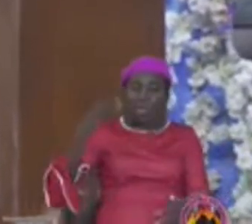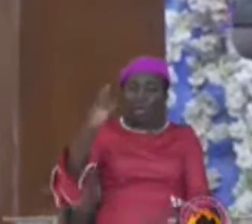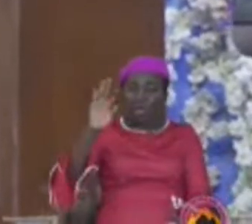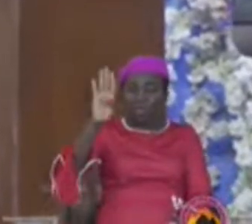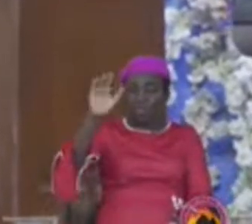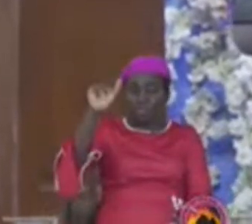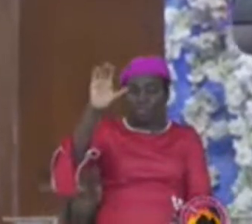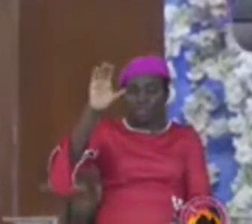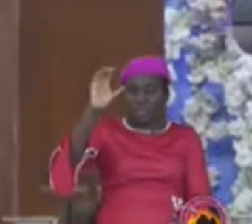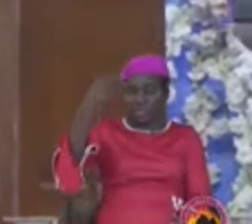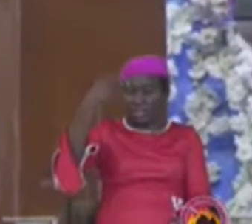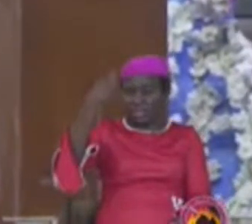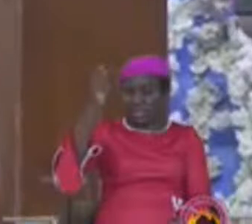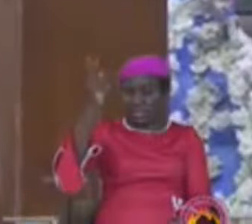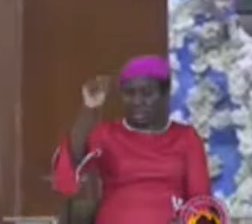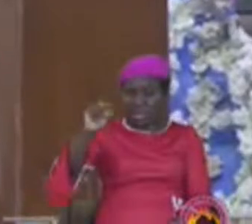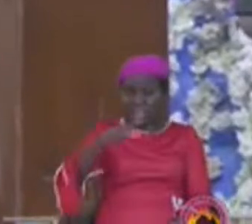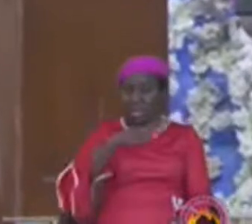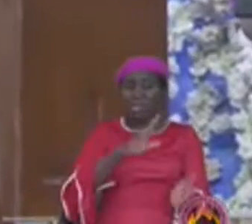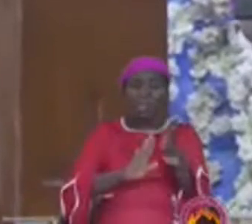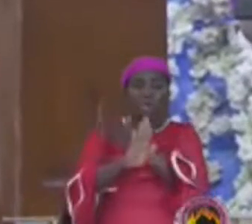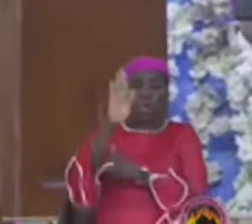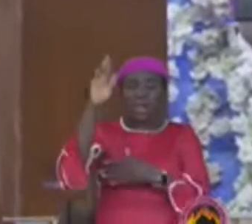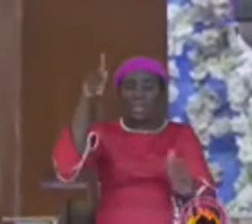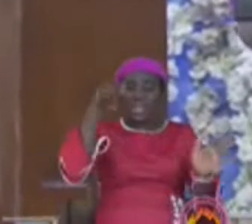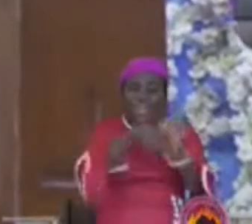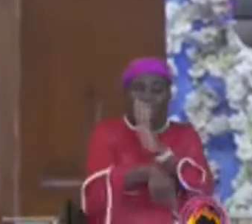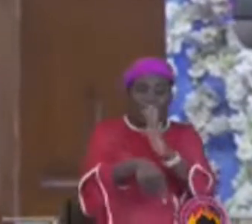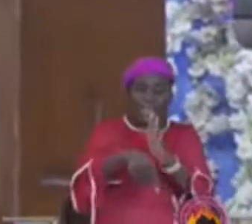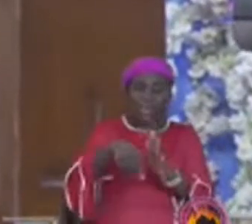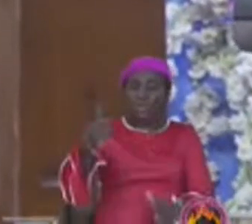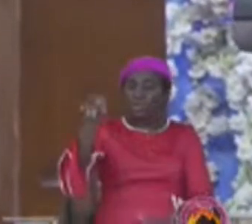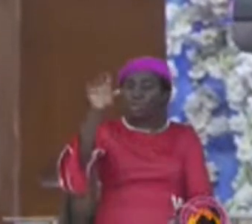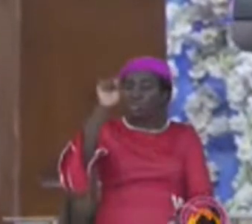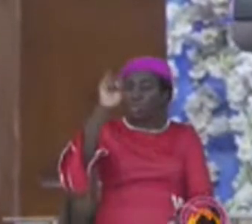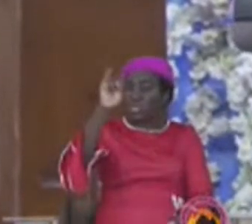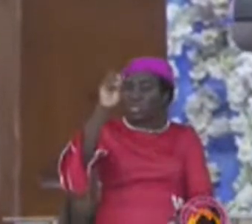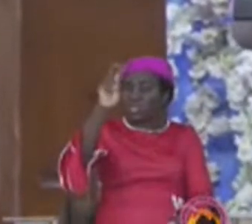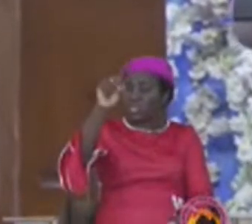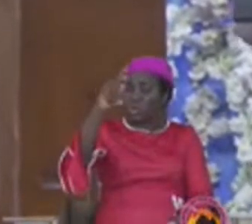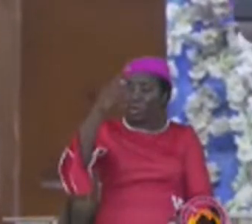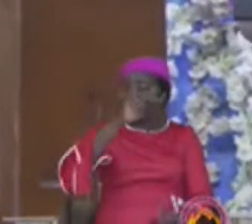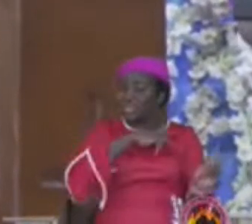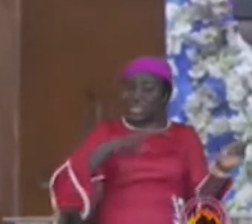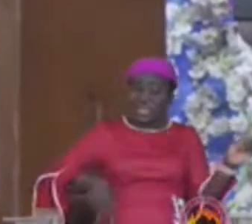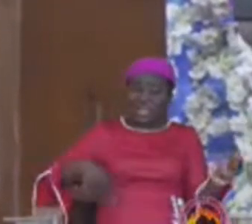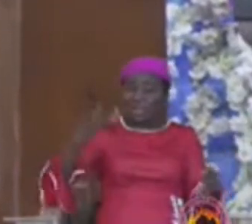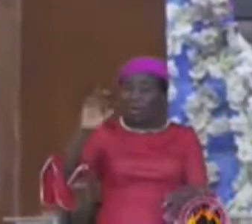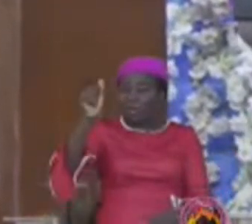God killed Sion, the king of the Amorites. It was God that destroyed Sennacherib.